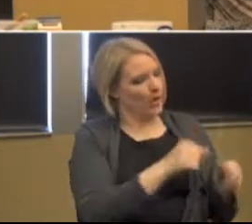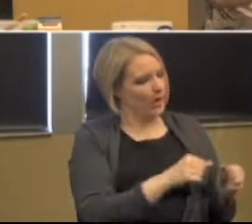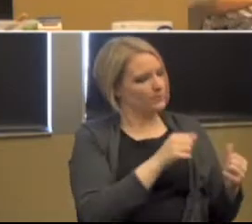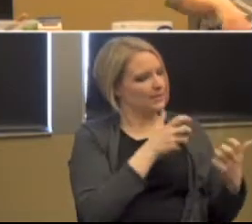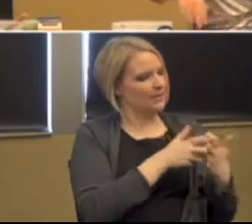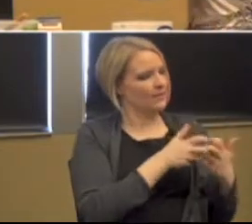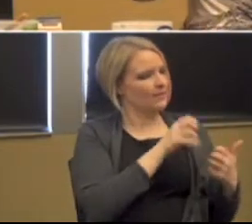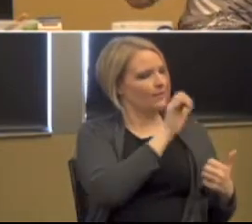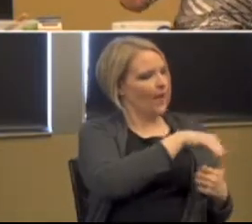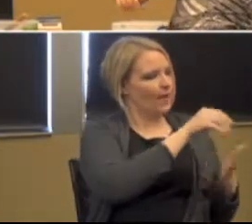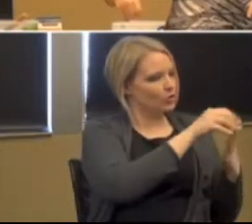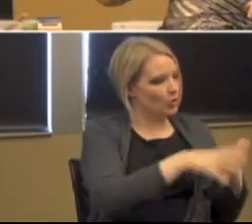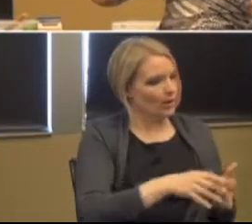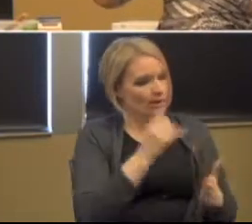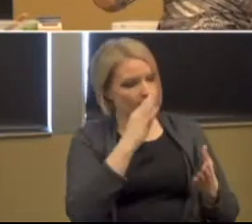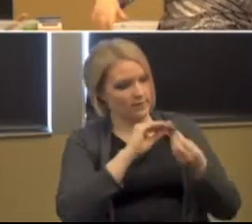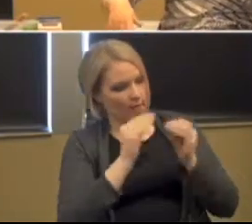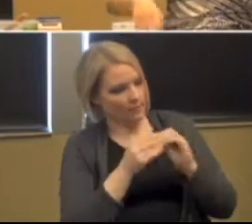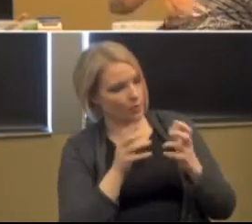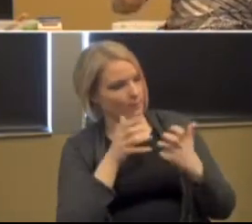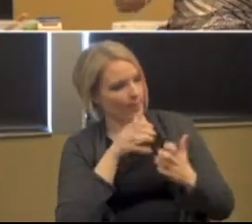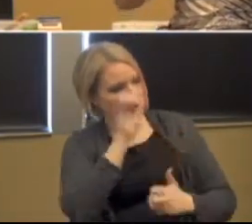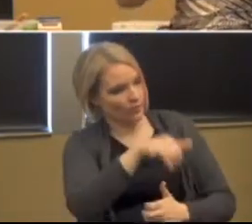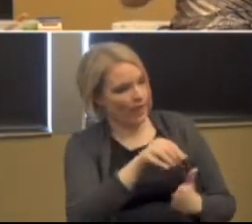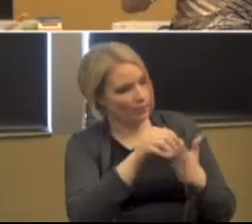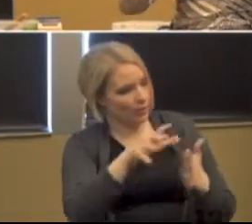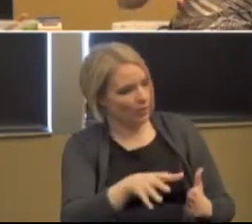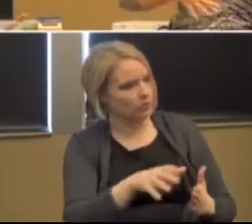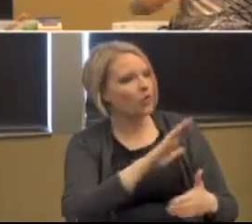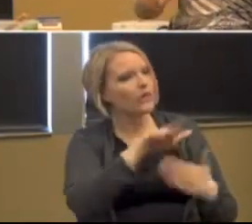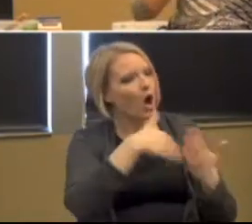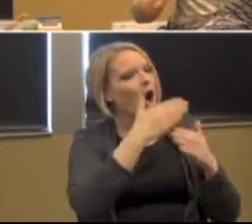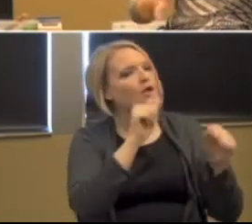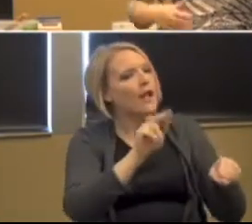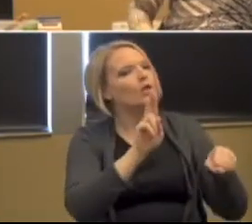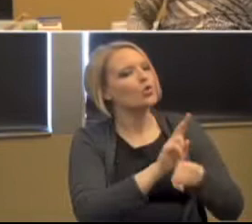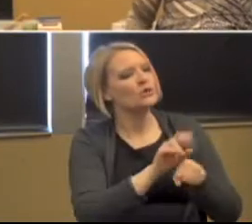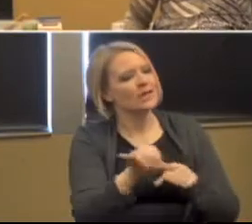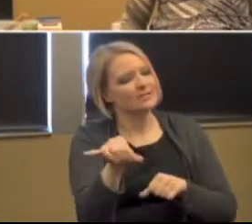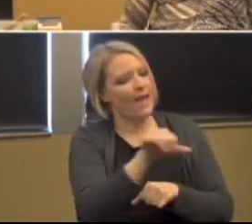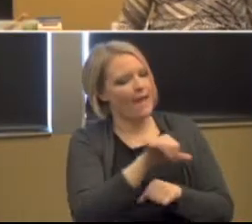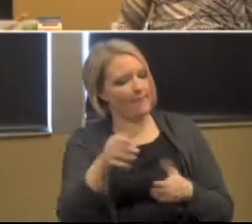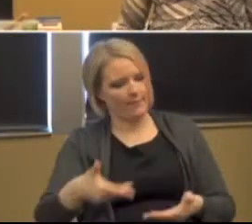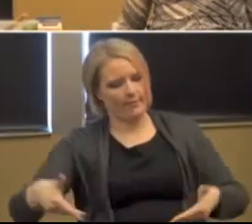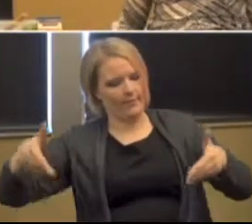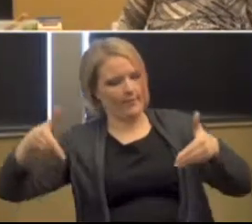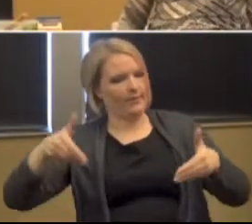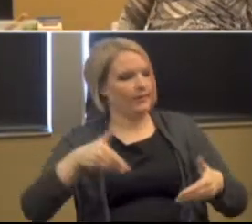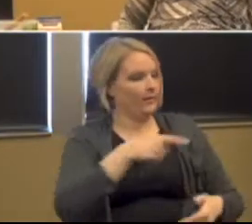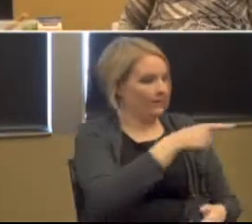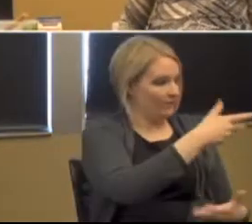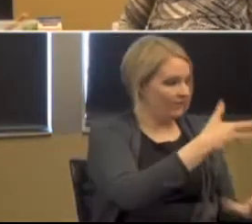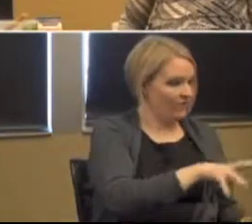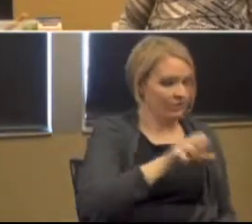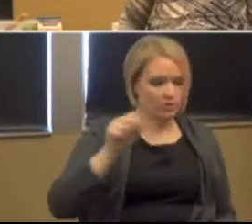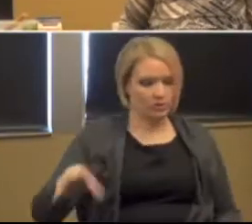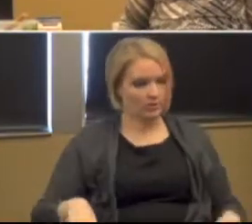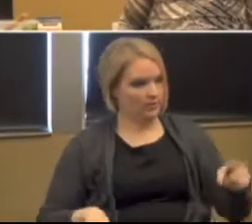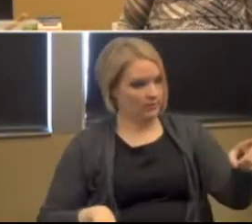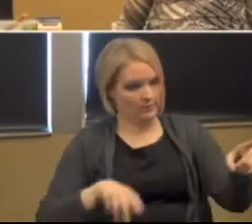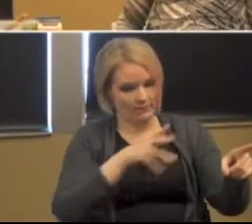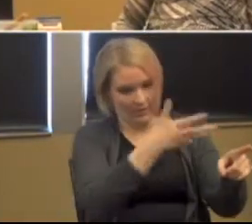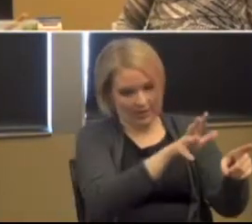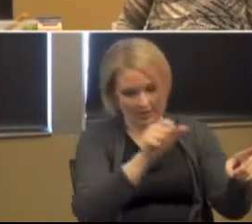this student. You'll know if it's numbers, it's this student. So your task organizer will let you know what activity was completed by